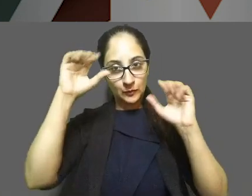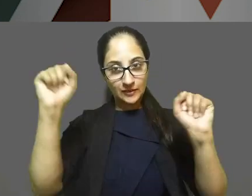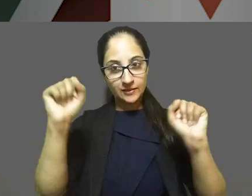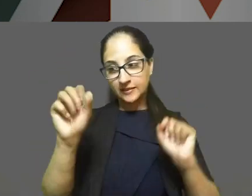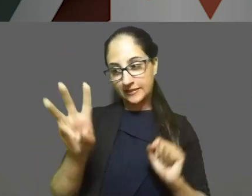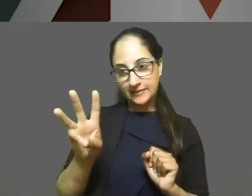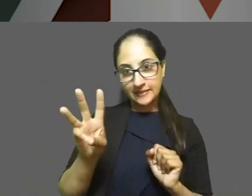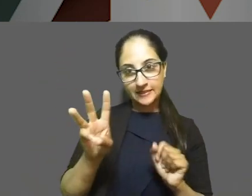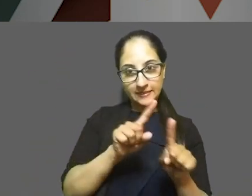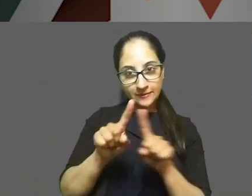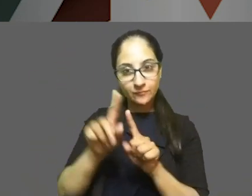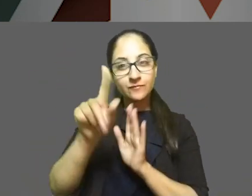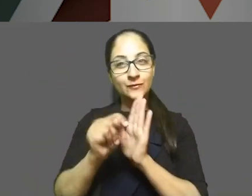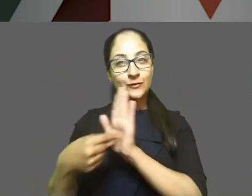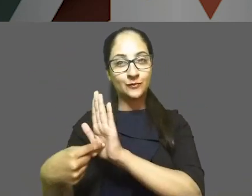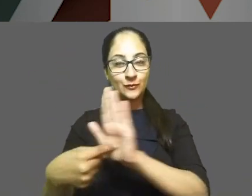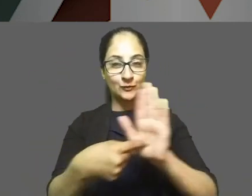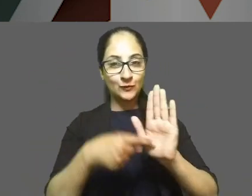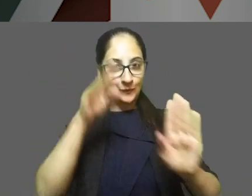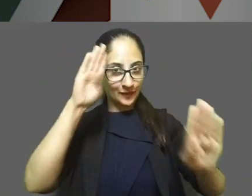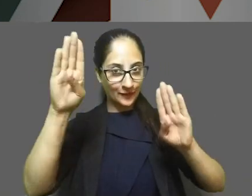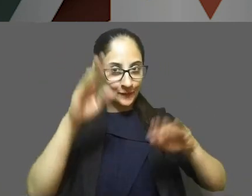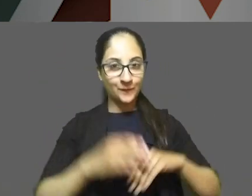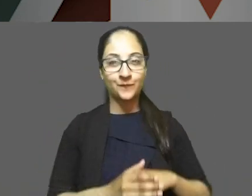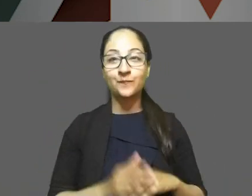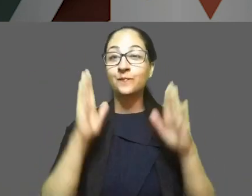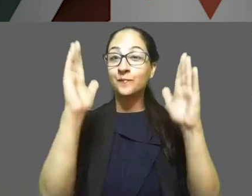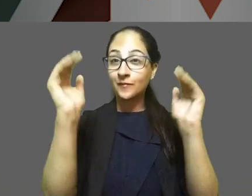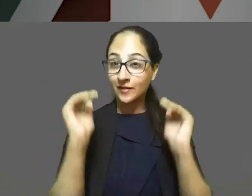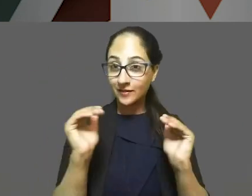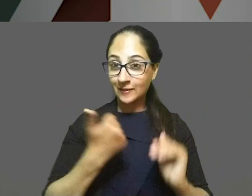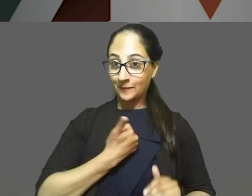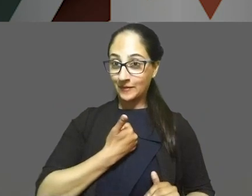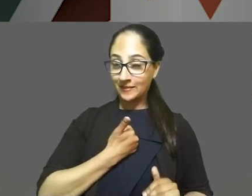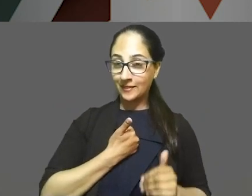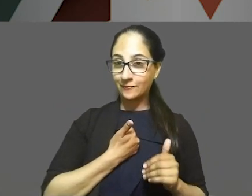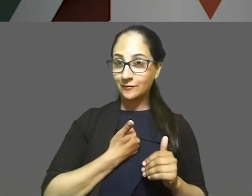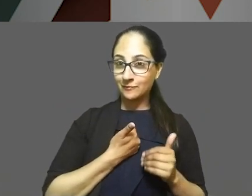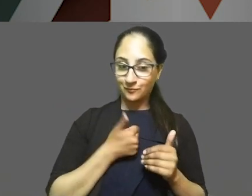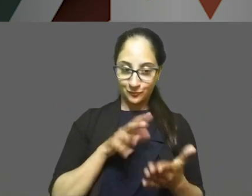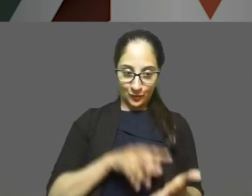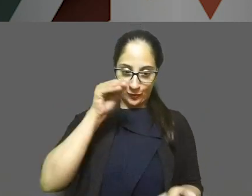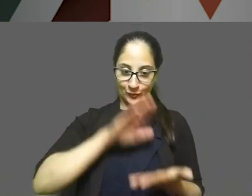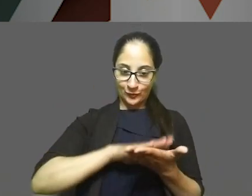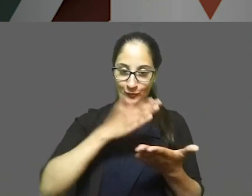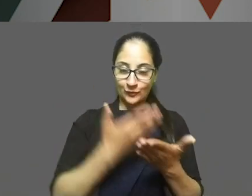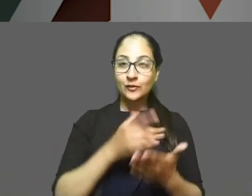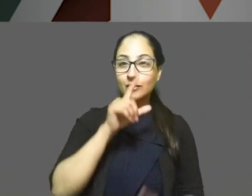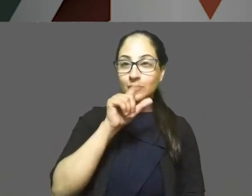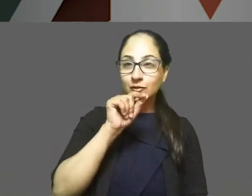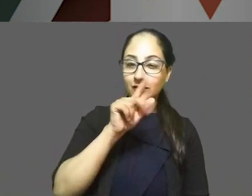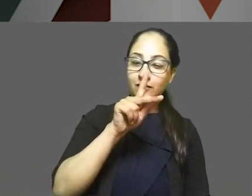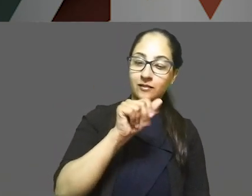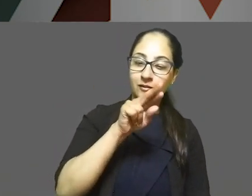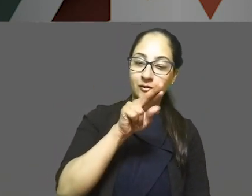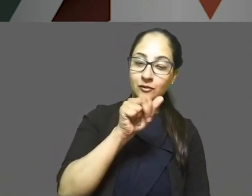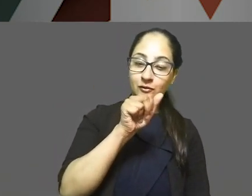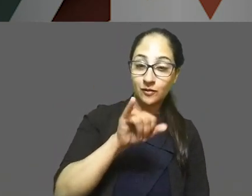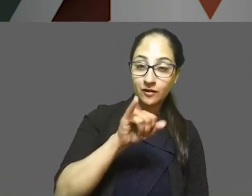six regions. You will then get to enjoy watching me cook karai chicken and naan for the first